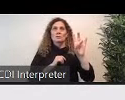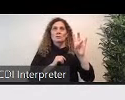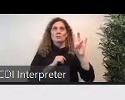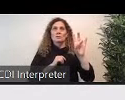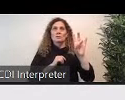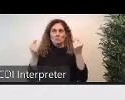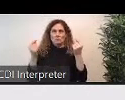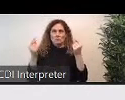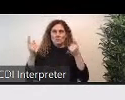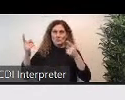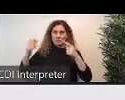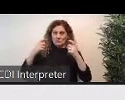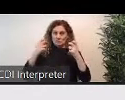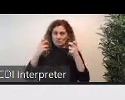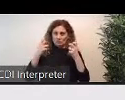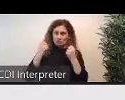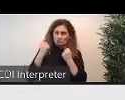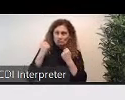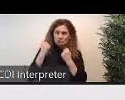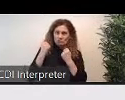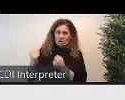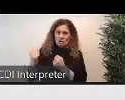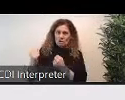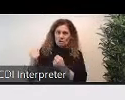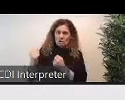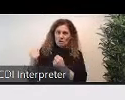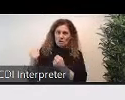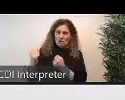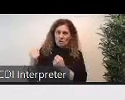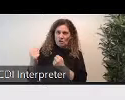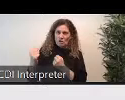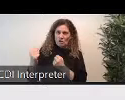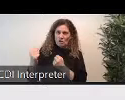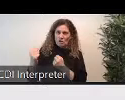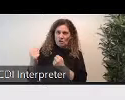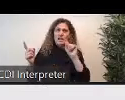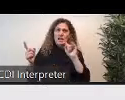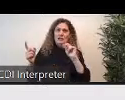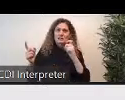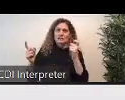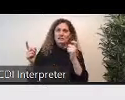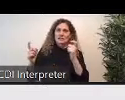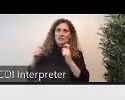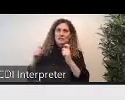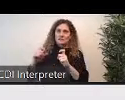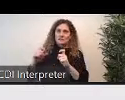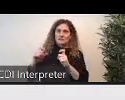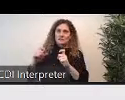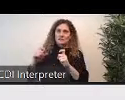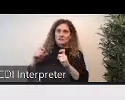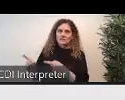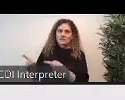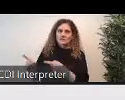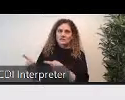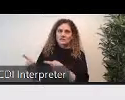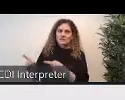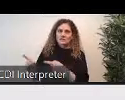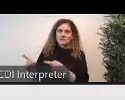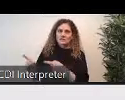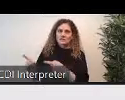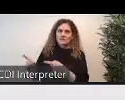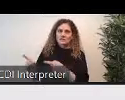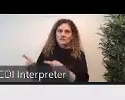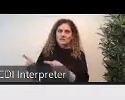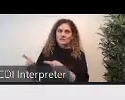been disproportionately affected by the original strain, also suffering disproportionately from this new, more contagious and potentially more deadly